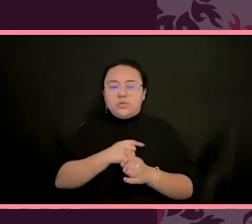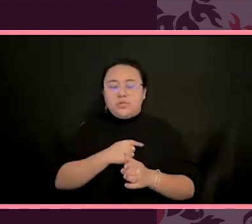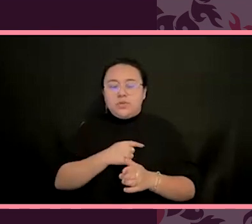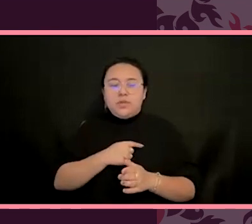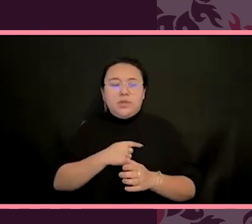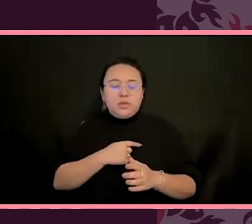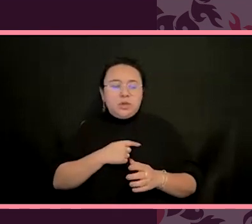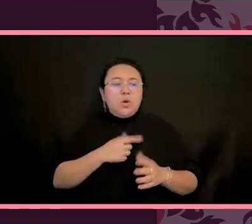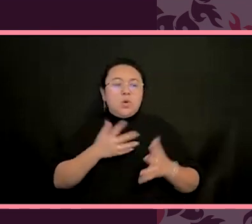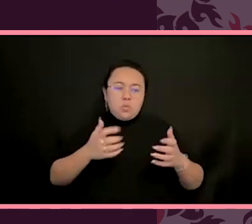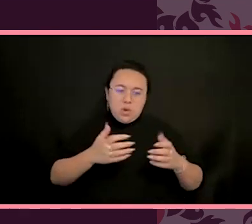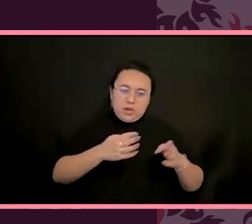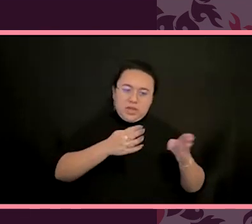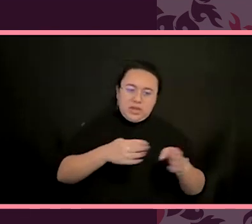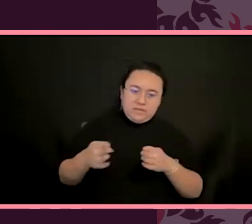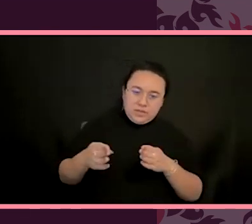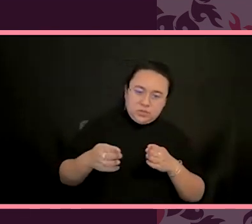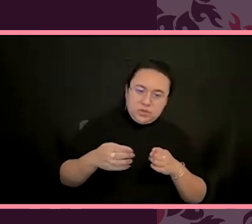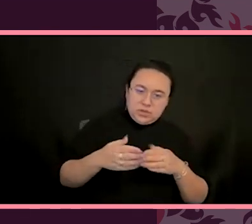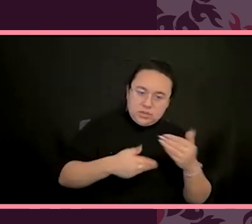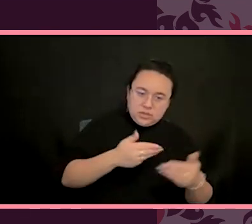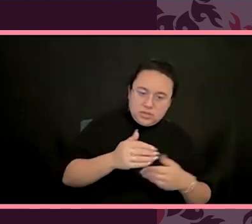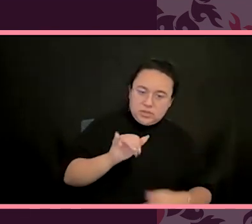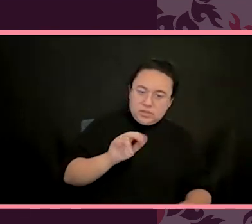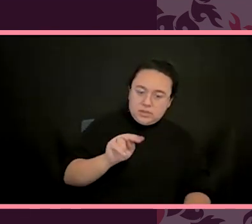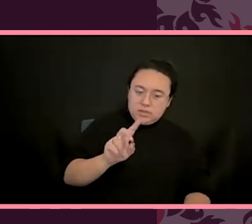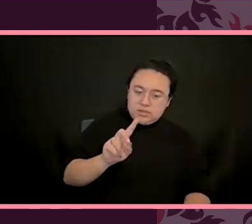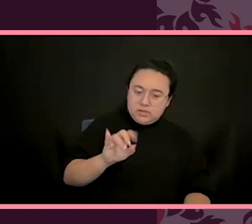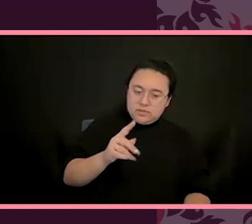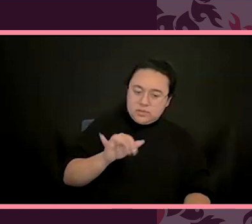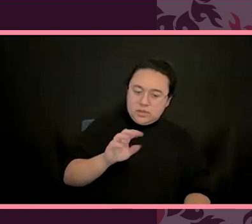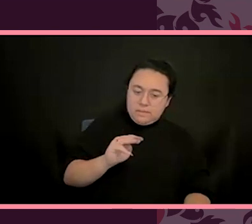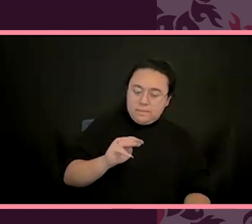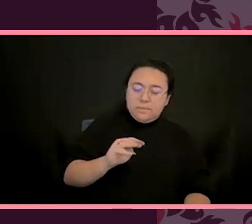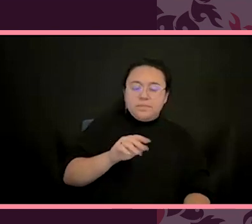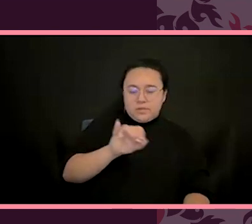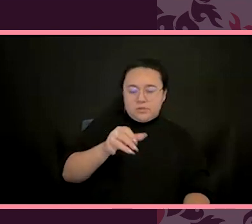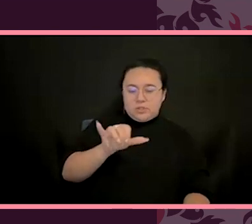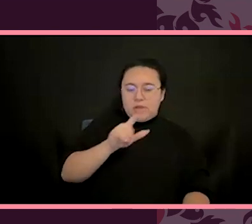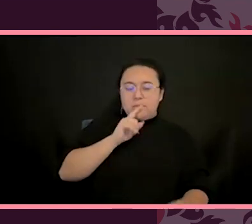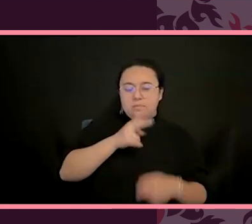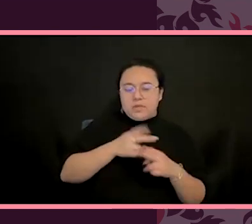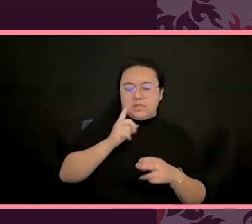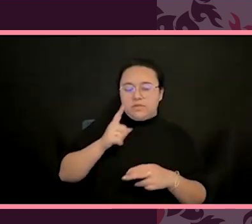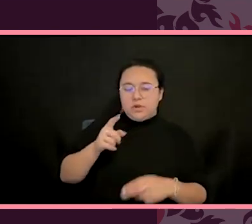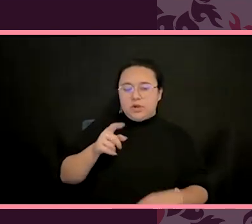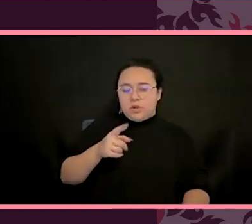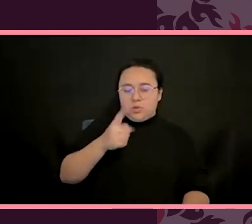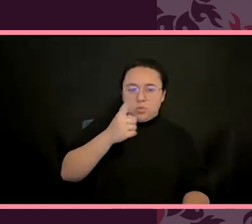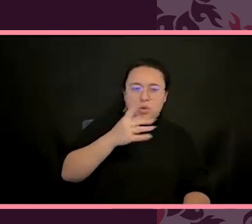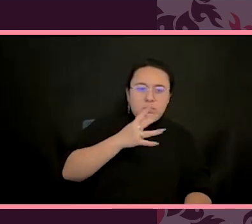towards individualism, which Jaya is naming in this nuclear family unit. And